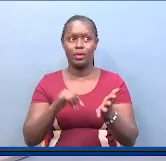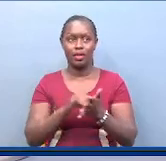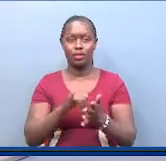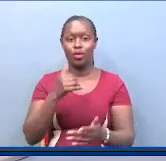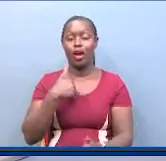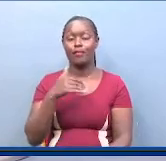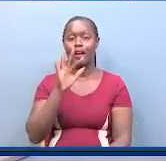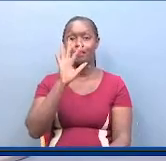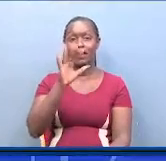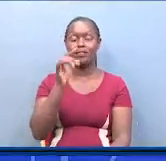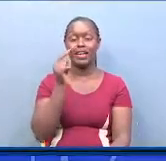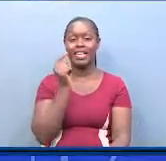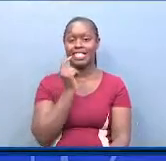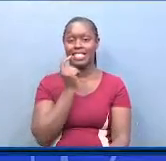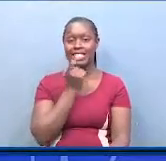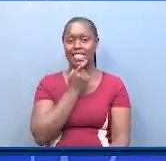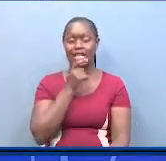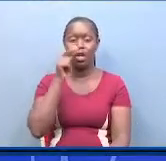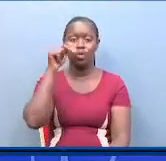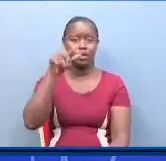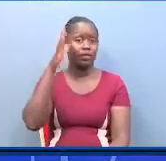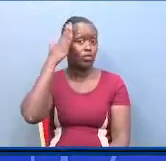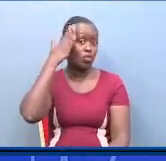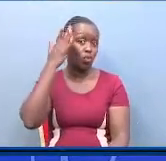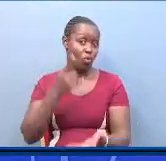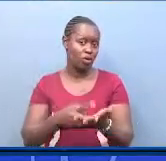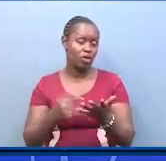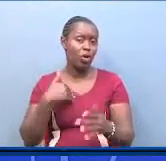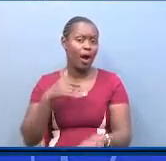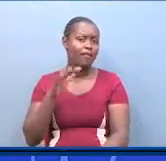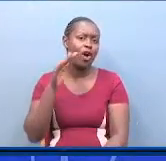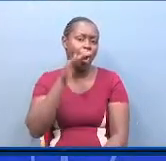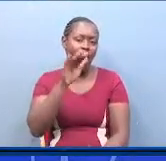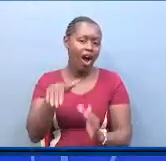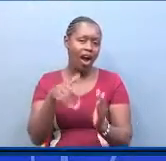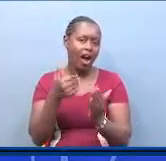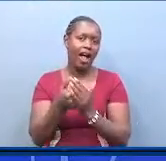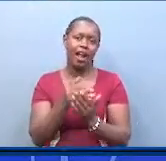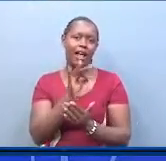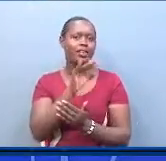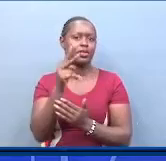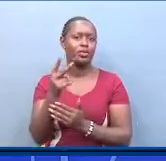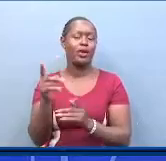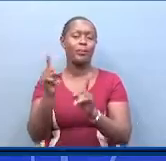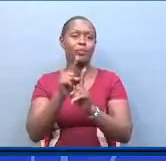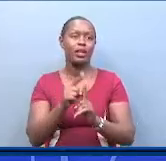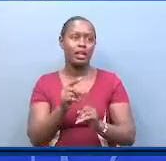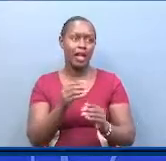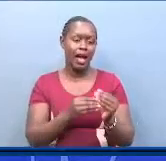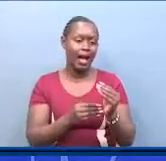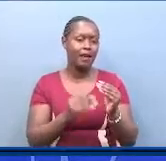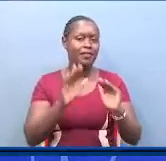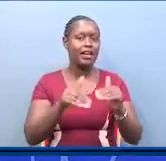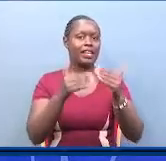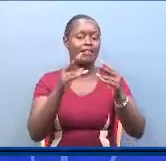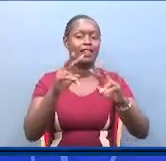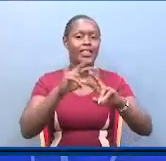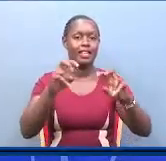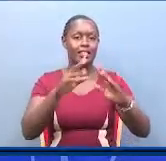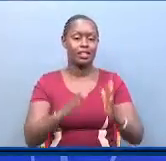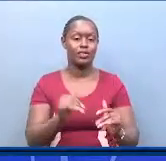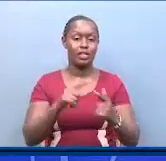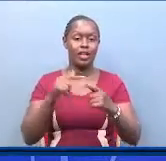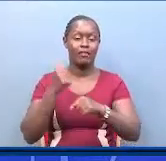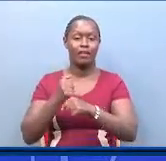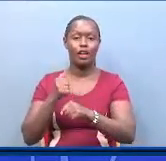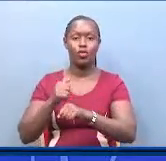teeth, and you know that you have all teeth, and they have sold the research that they have done on you,